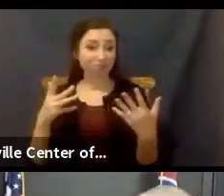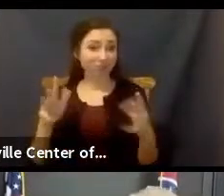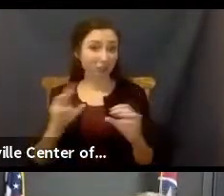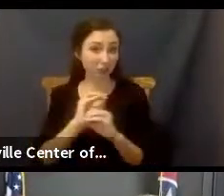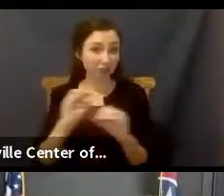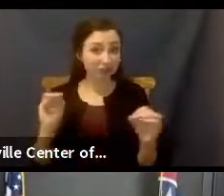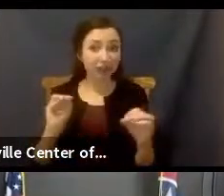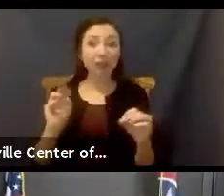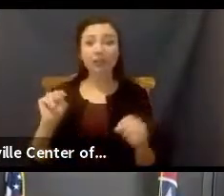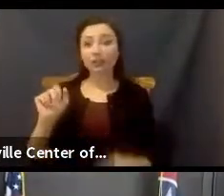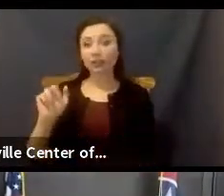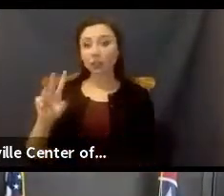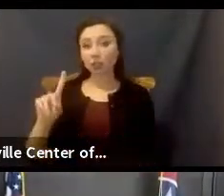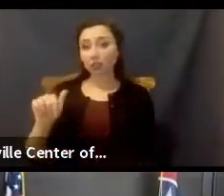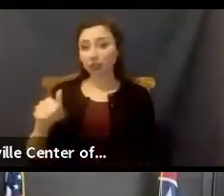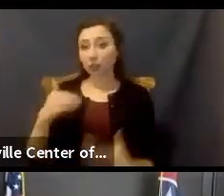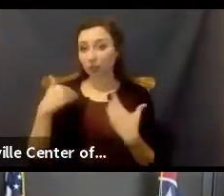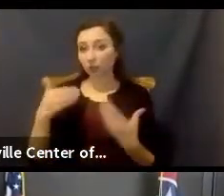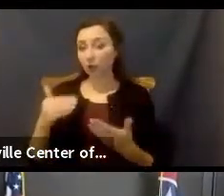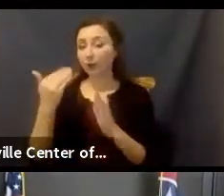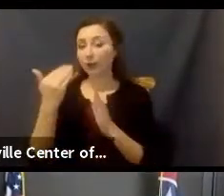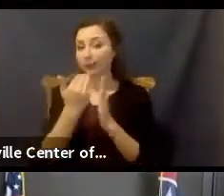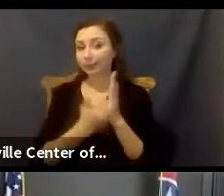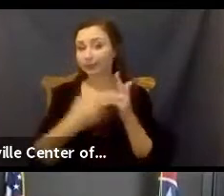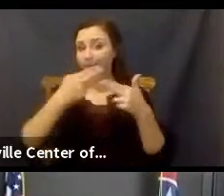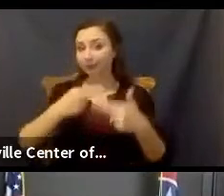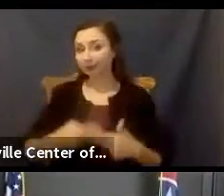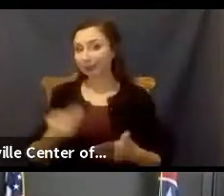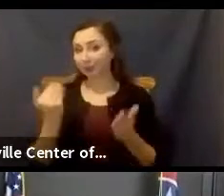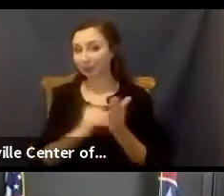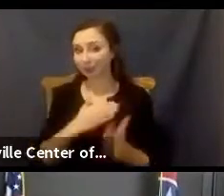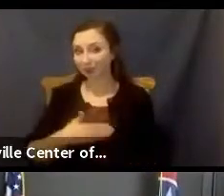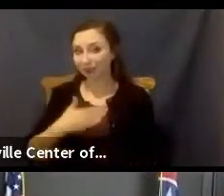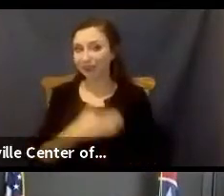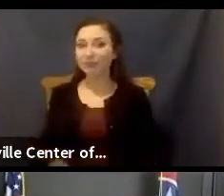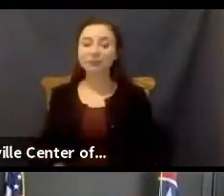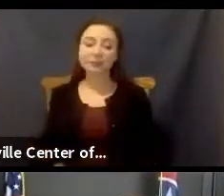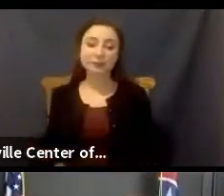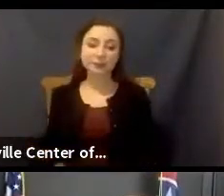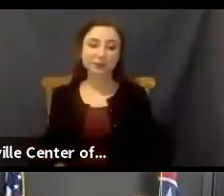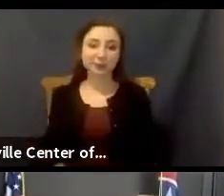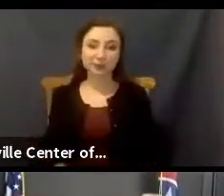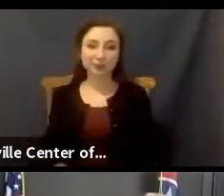will go down the roll for us, please.